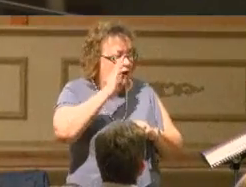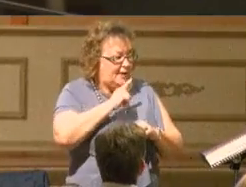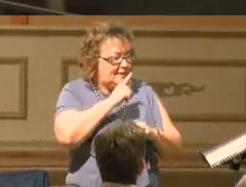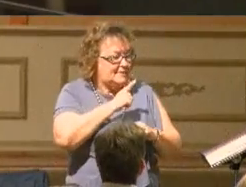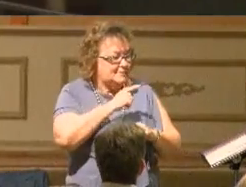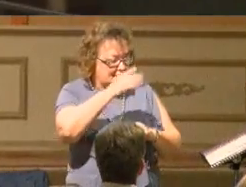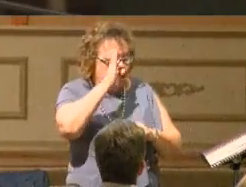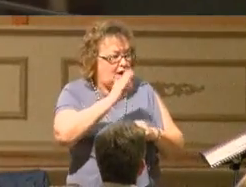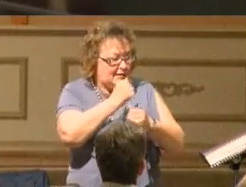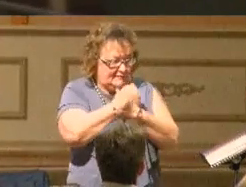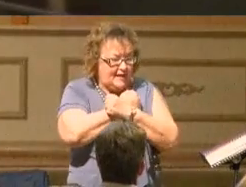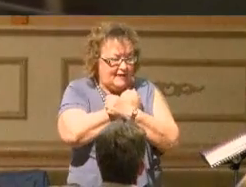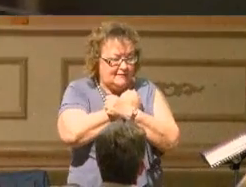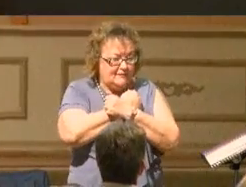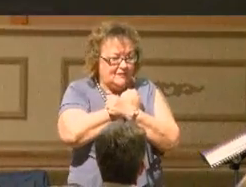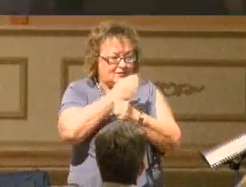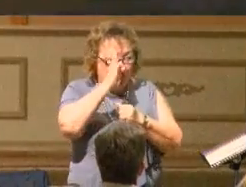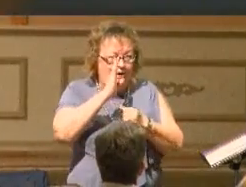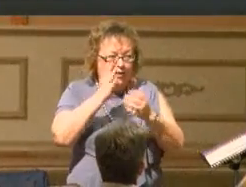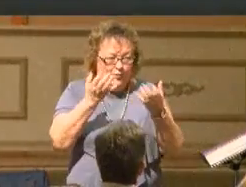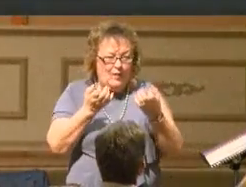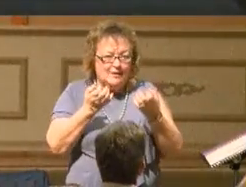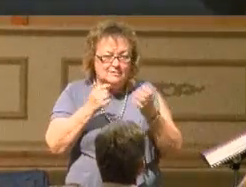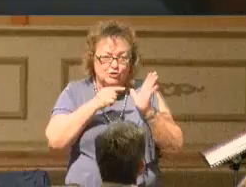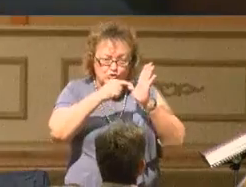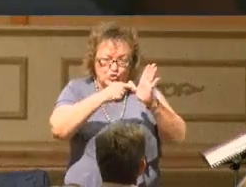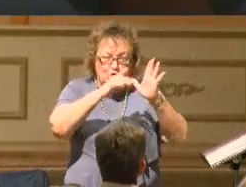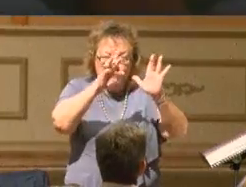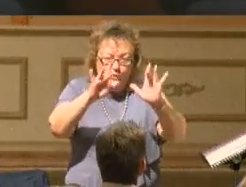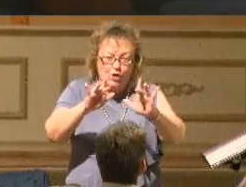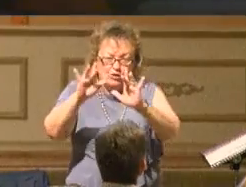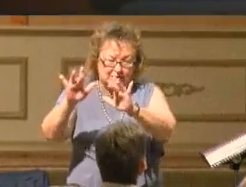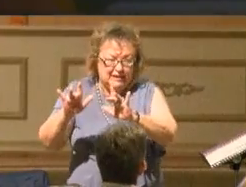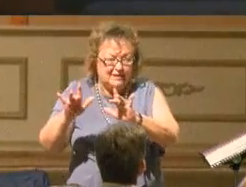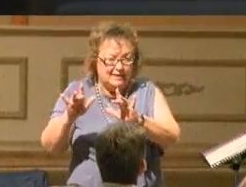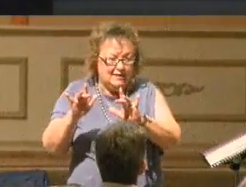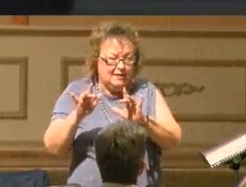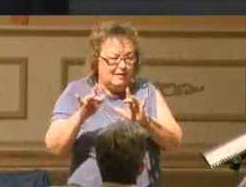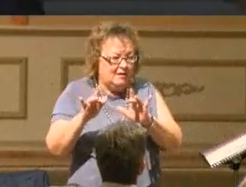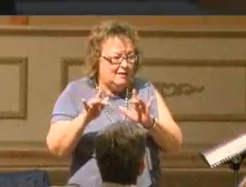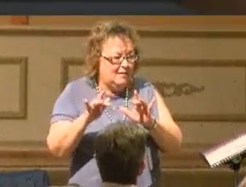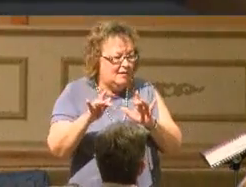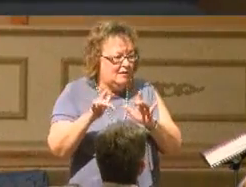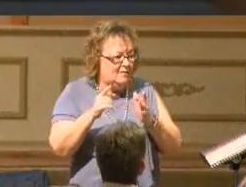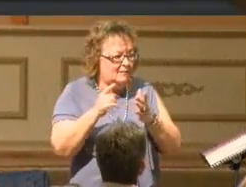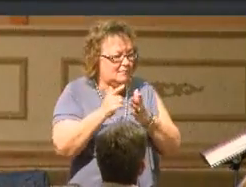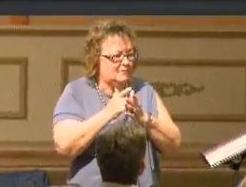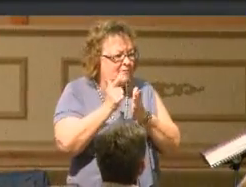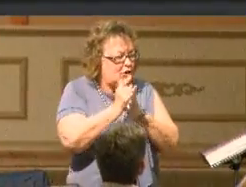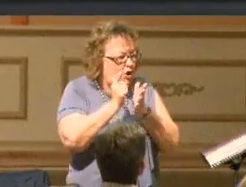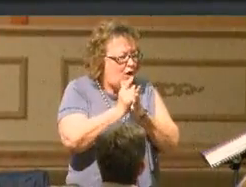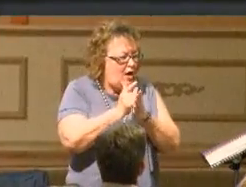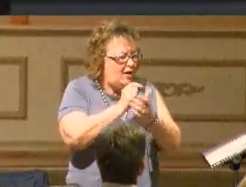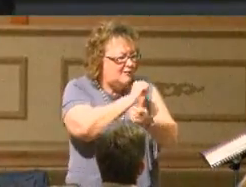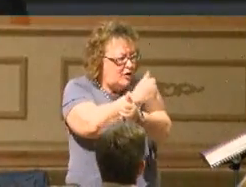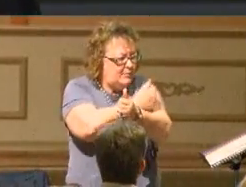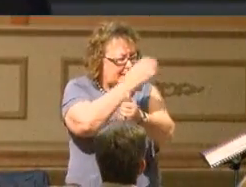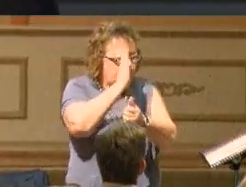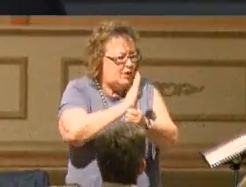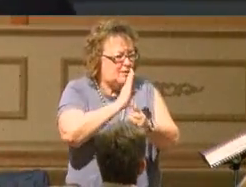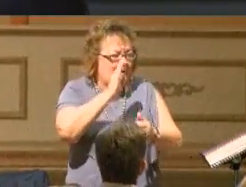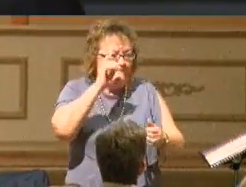love, and although God wants to show mercy, also the law of Almighty God must